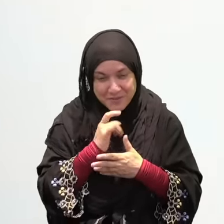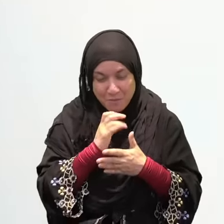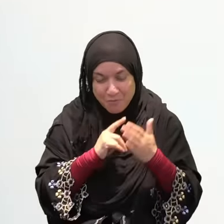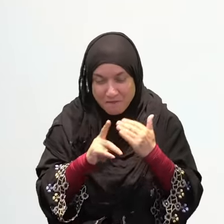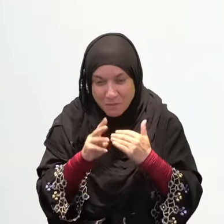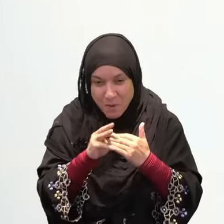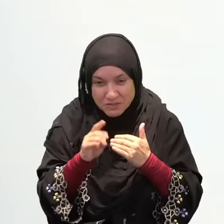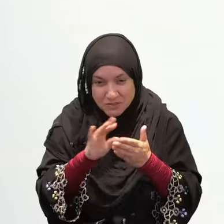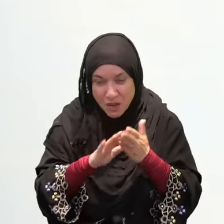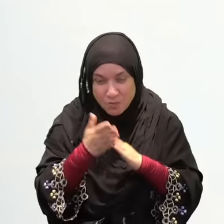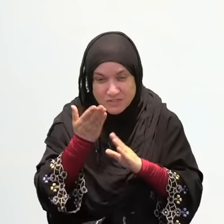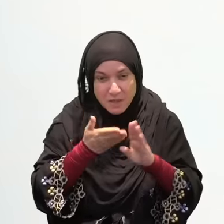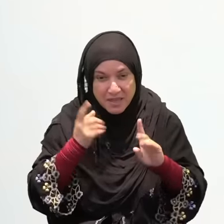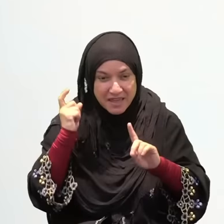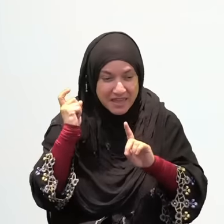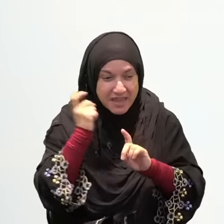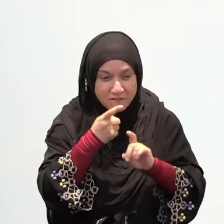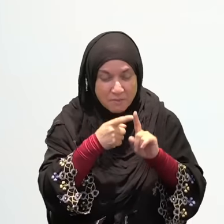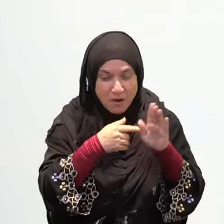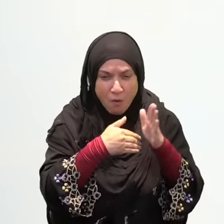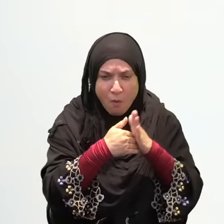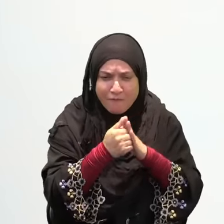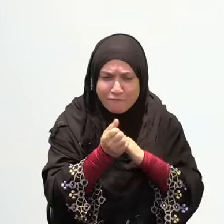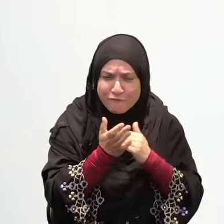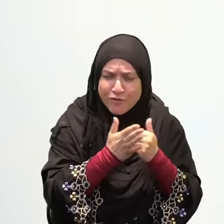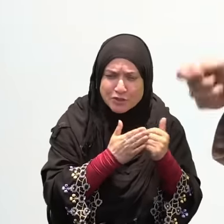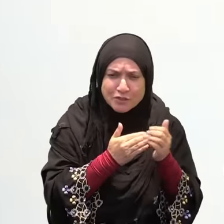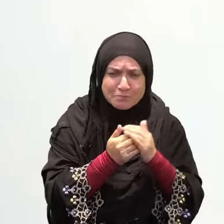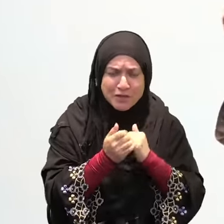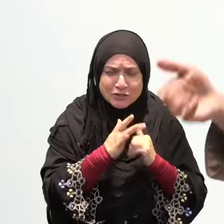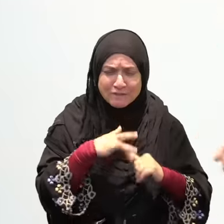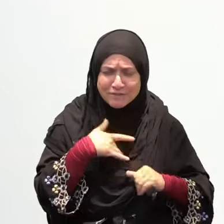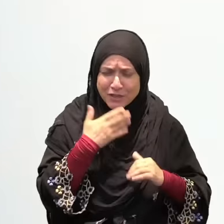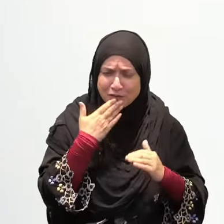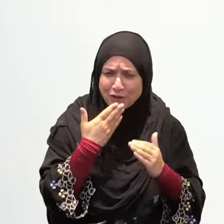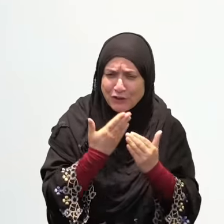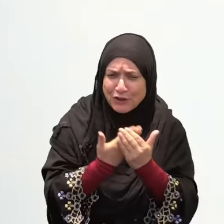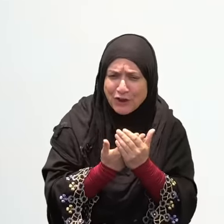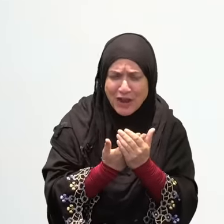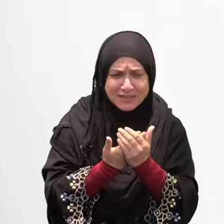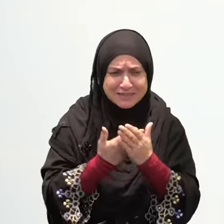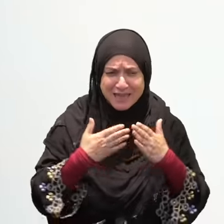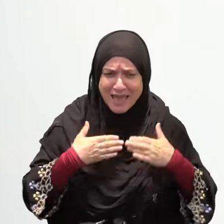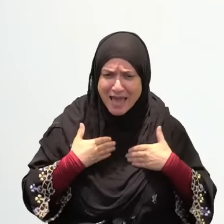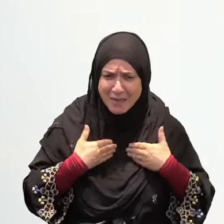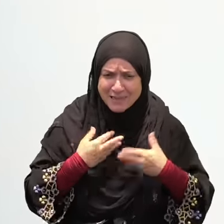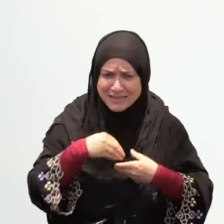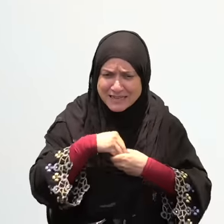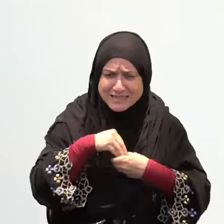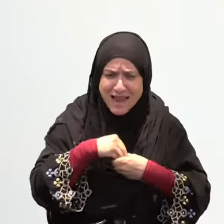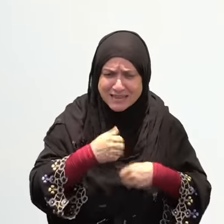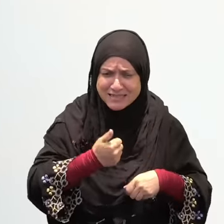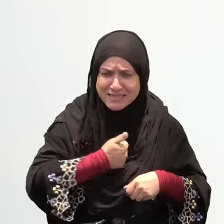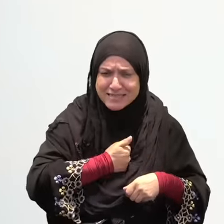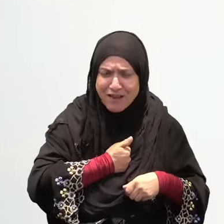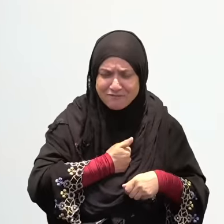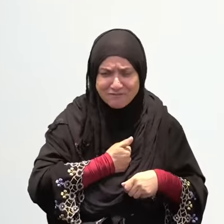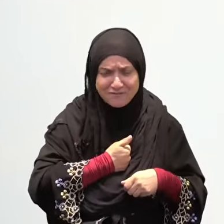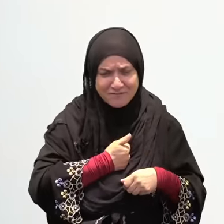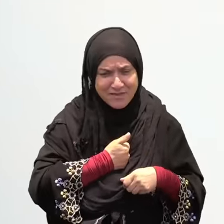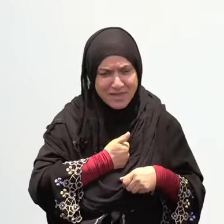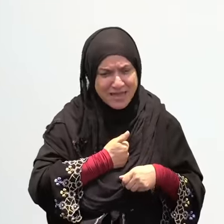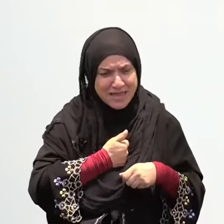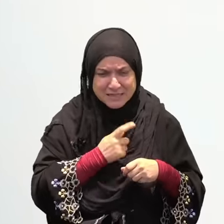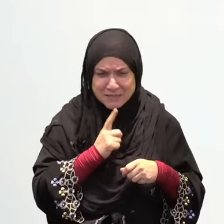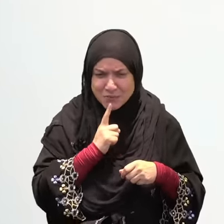that he's going to be killed, and he refuses to let anyone spill blood in his name, to fight back and kill people in his name. Uthman radiallahu anhu looks up